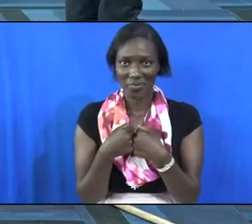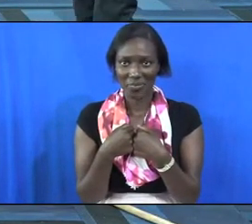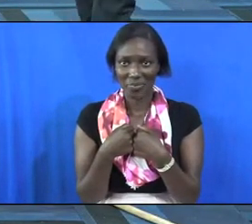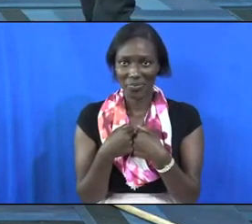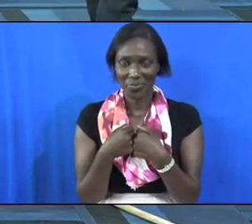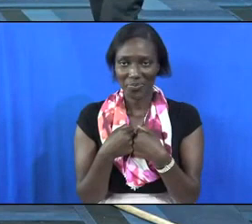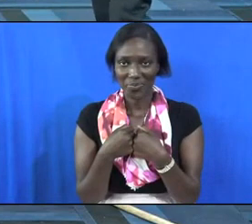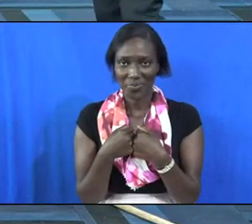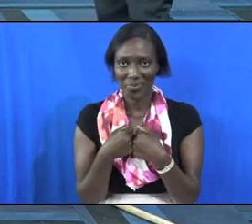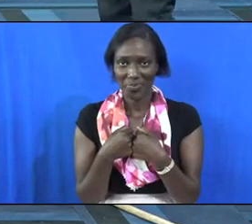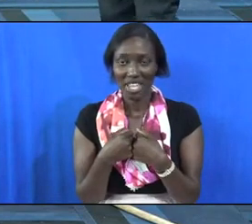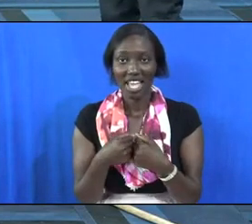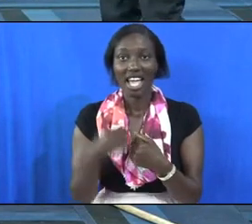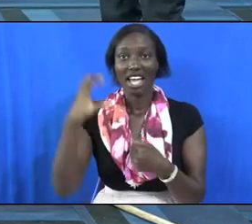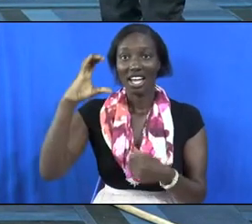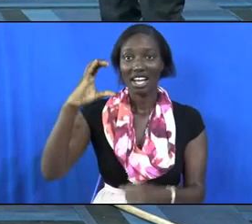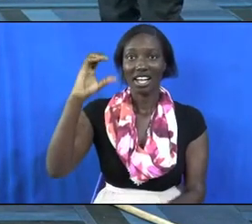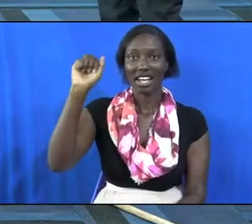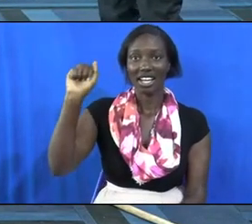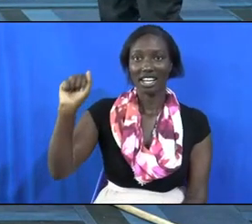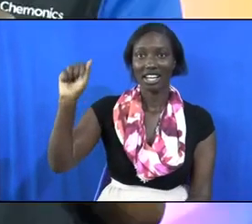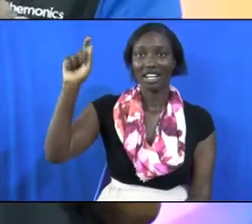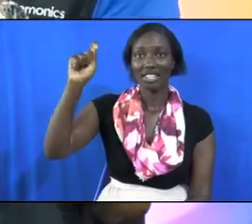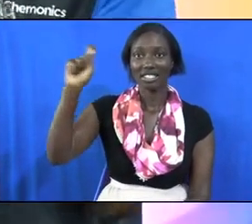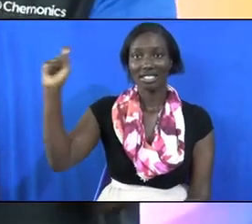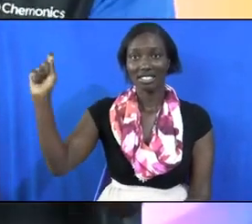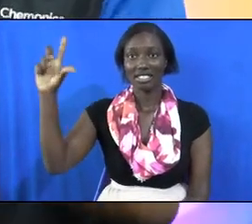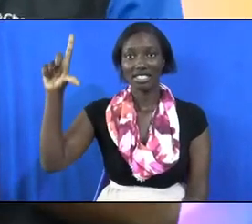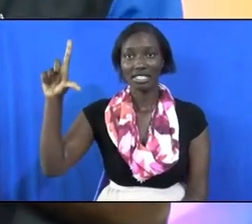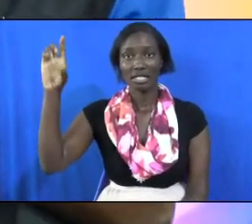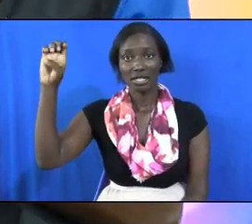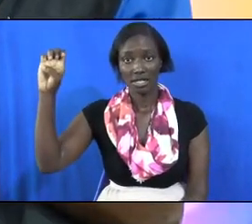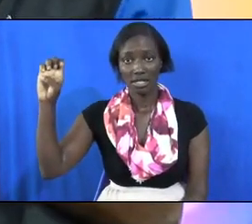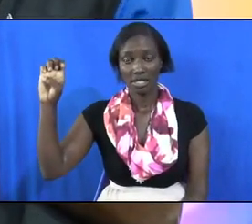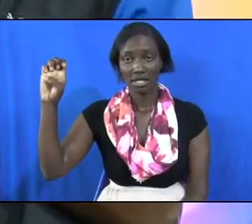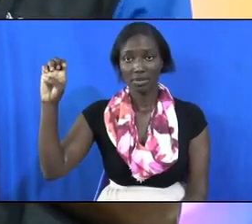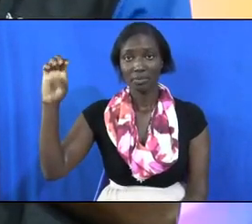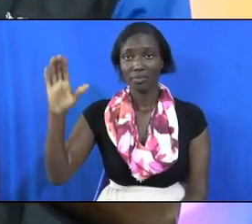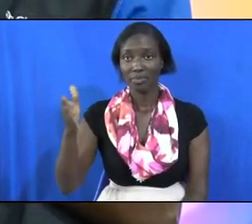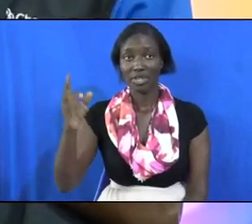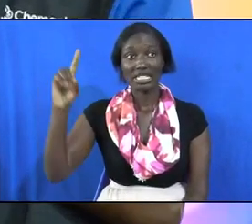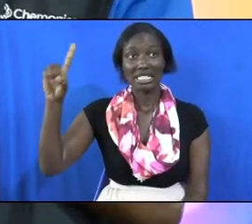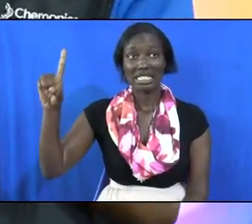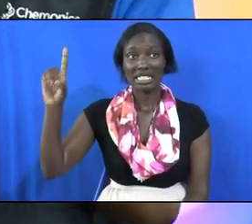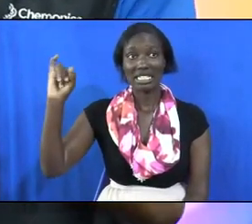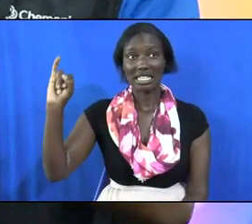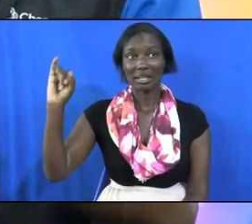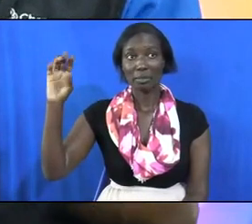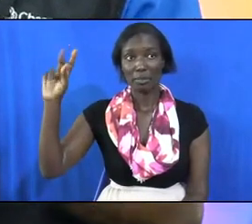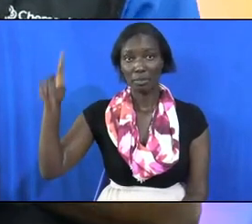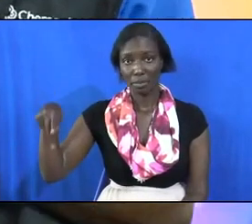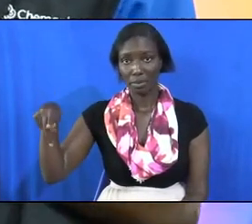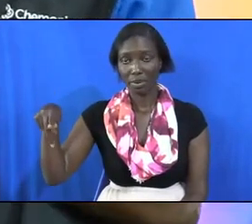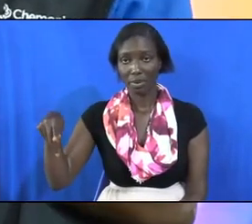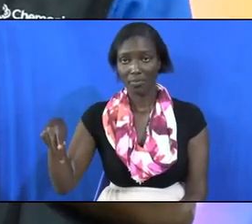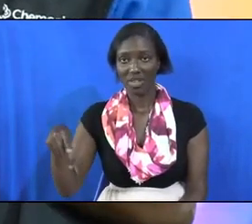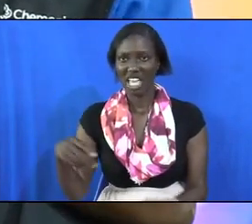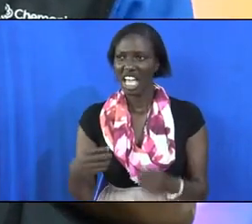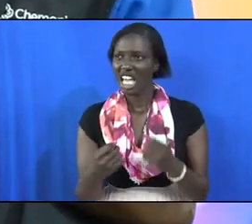And when you get a cattle dip, there are various chemicals, okay? There's a